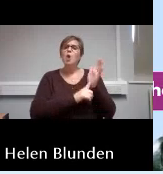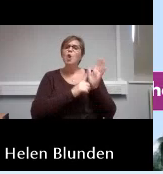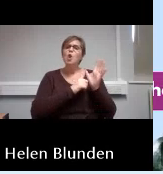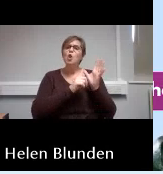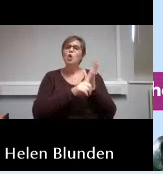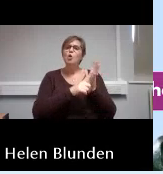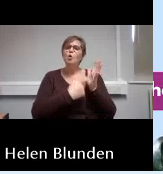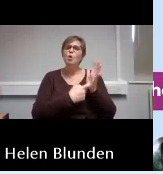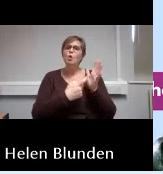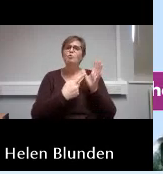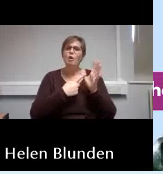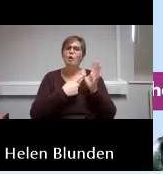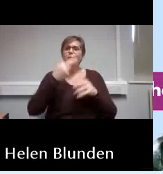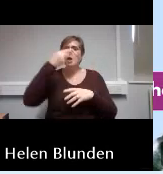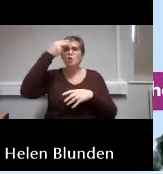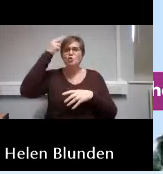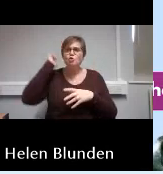the Neuro Hub.